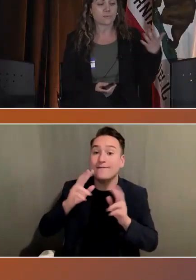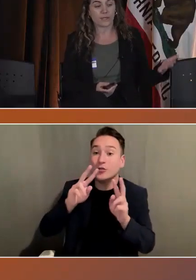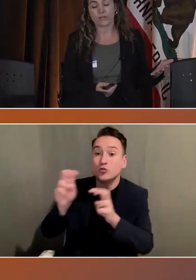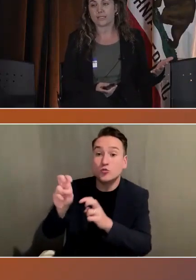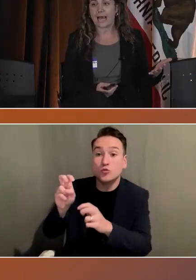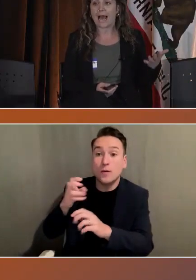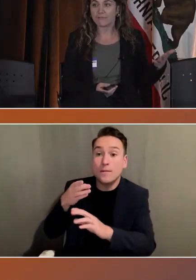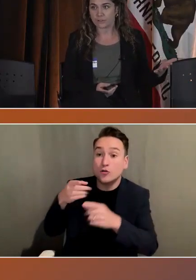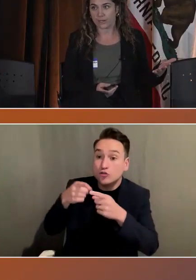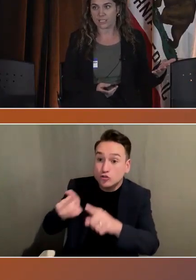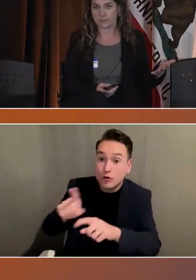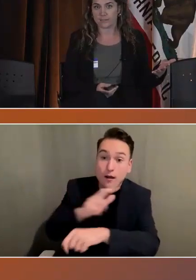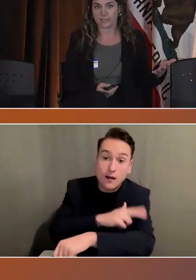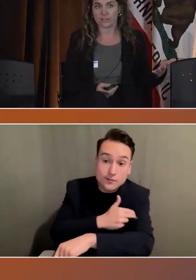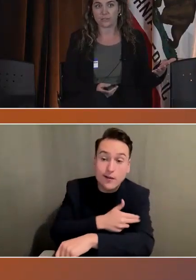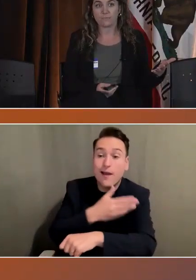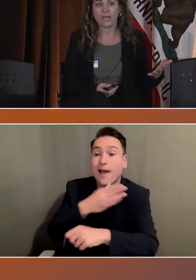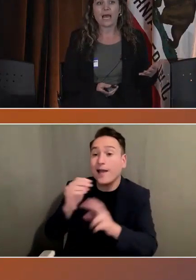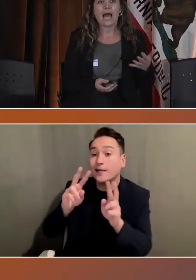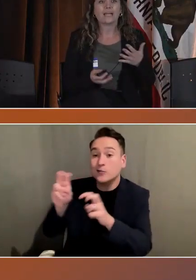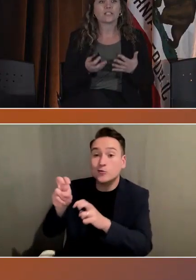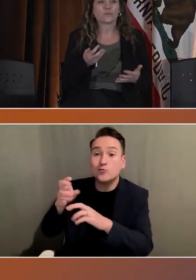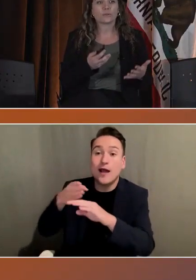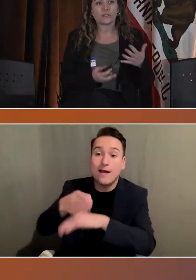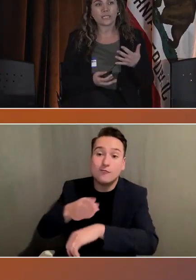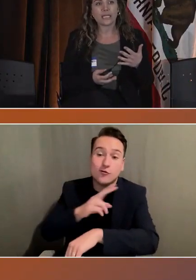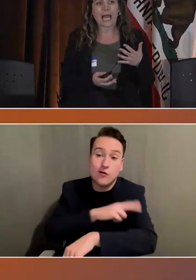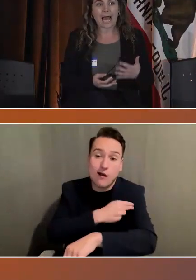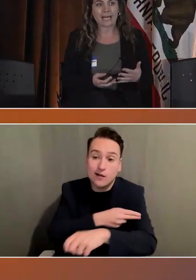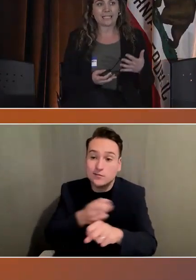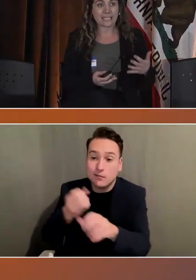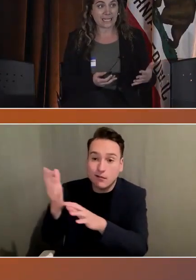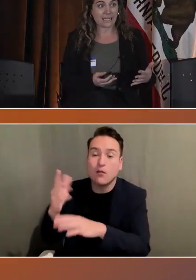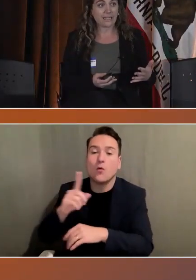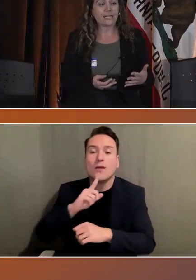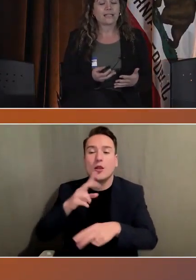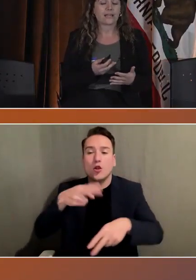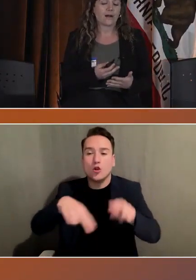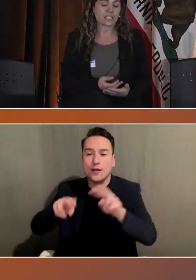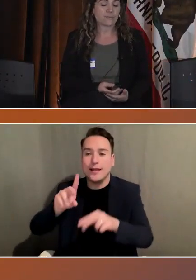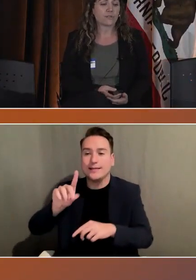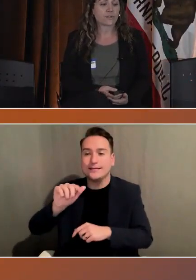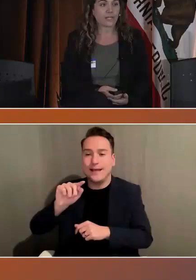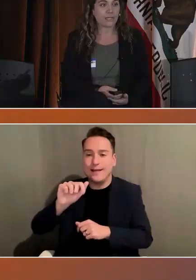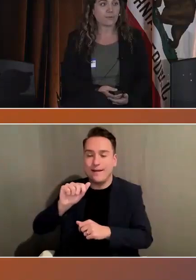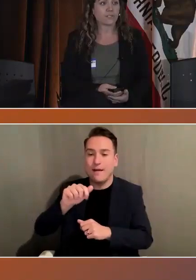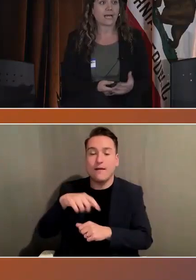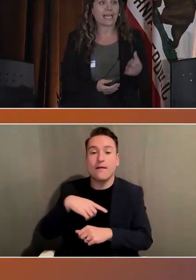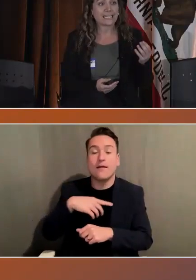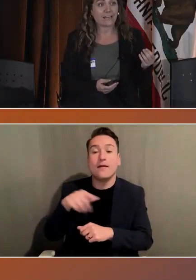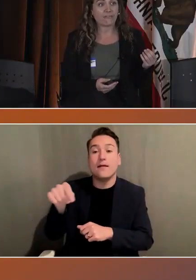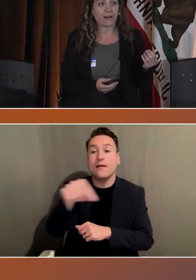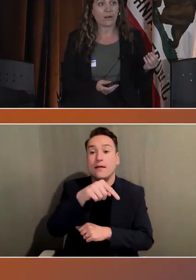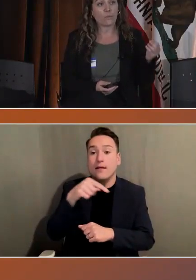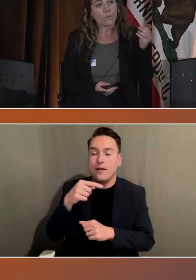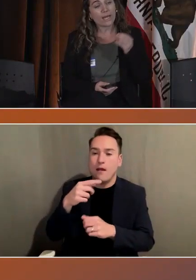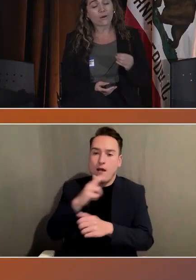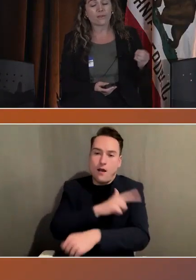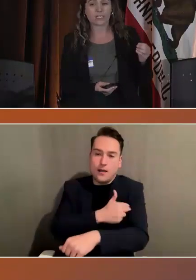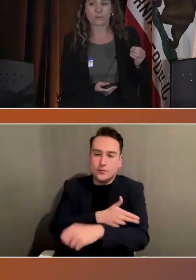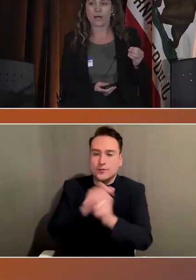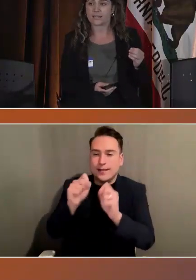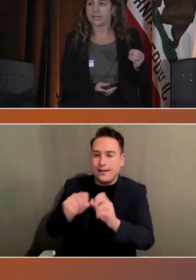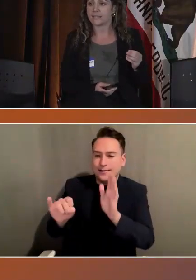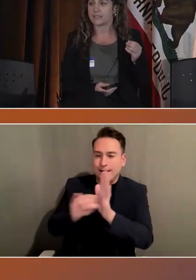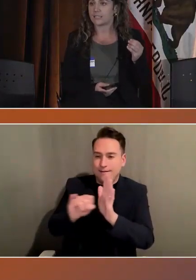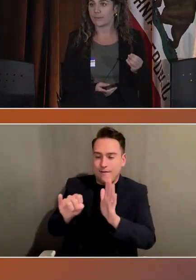as disparities after hospitalization. And it's through looking at data that hospitals are able to identify where in